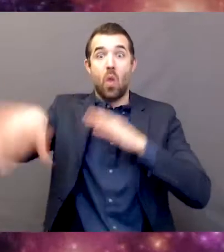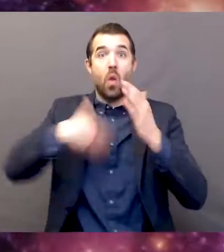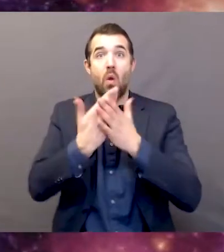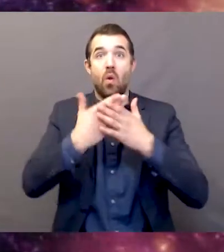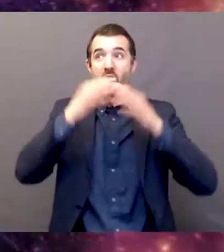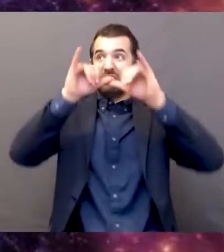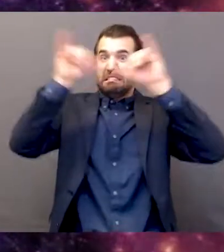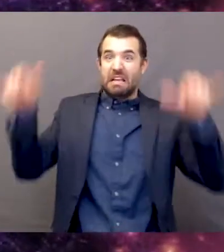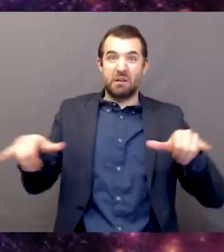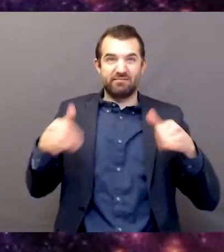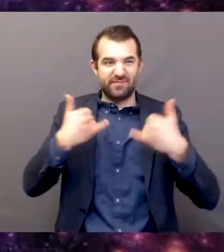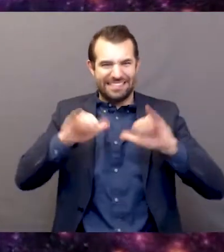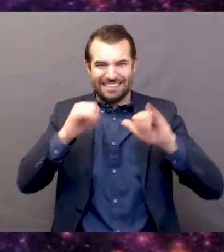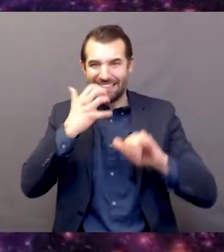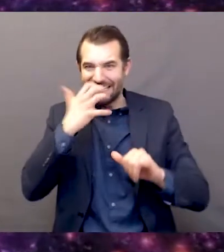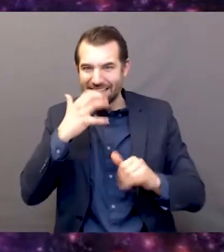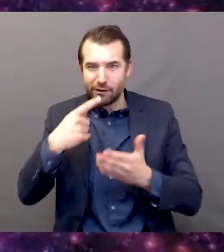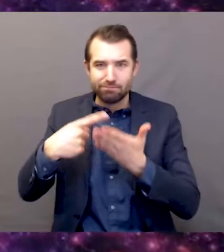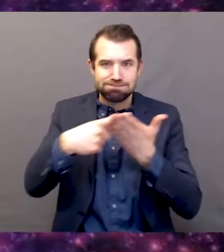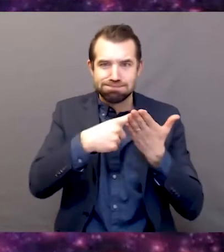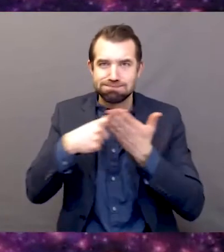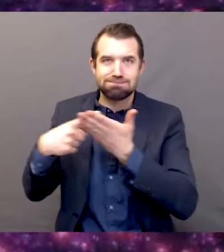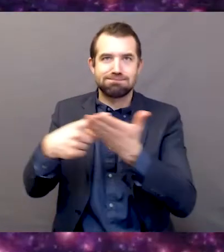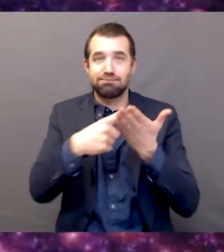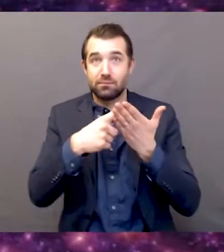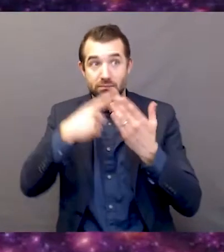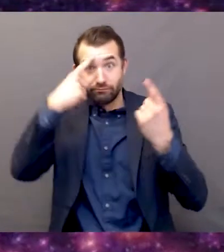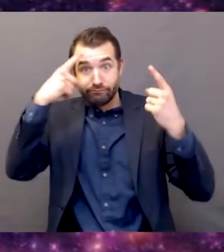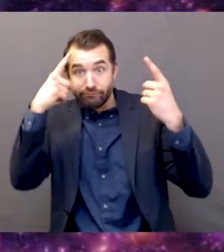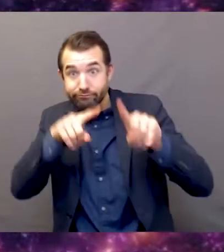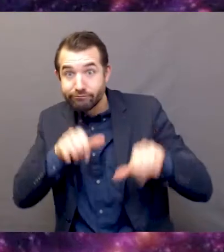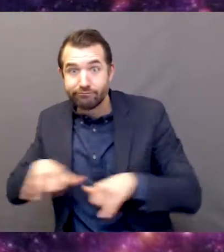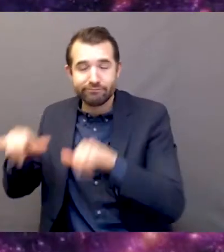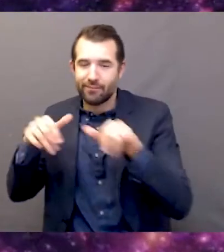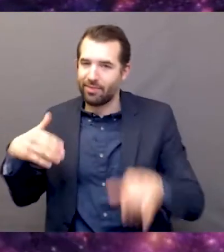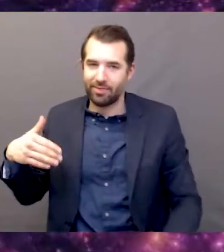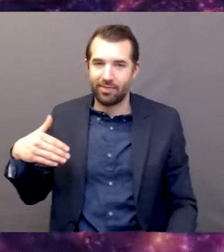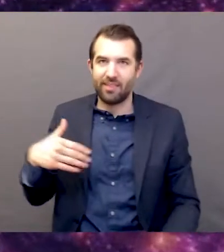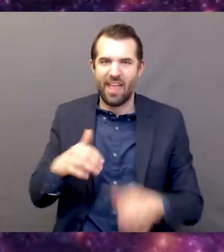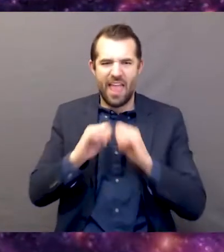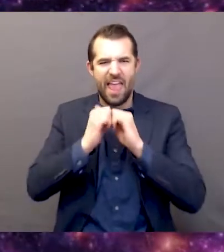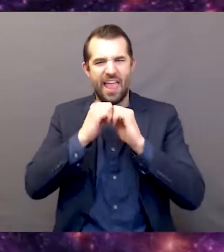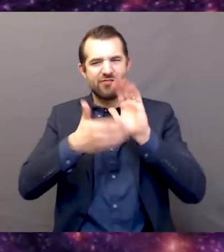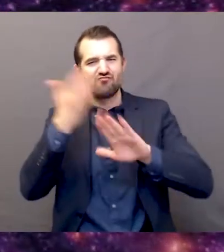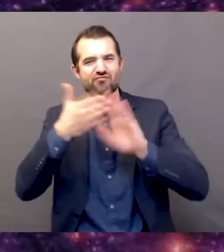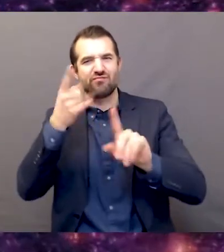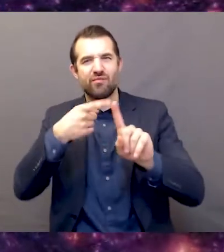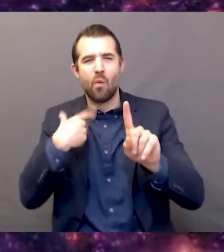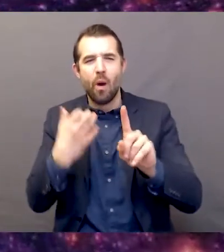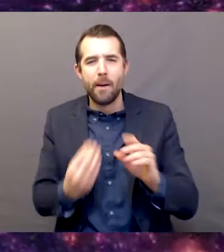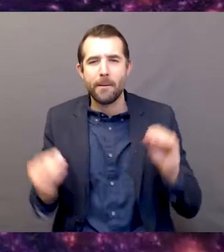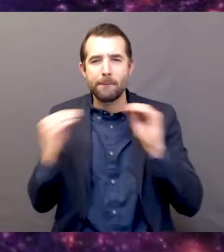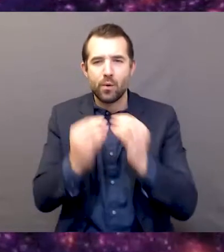All of these mechanisms are still pretty hotly debated, so there's not general agreement exactly how all of this works. And it would be nice to